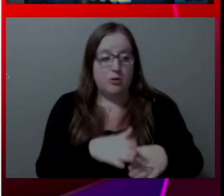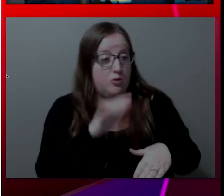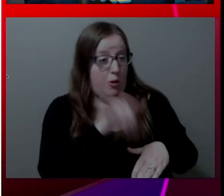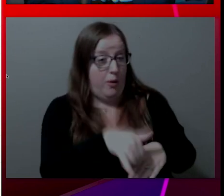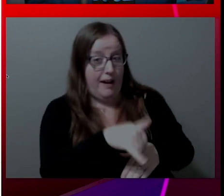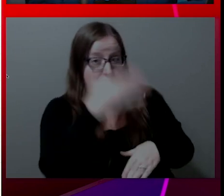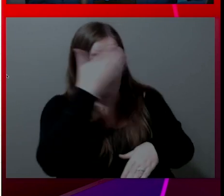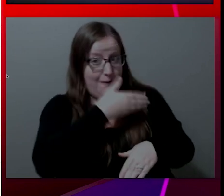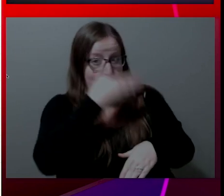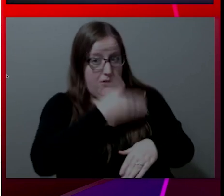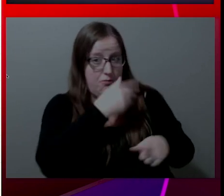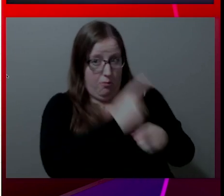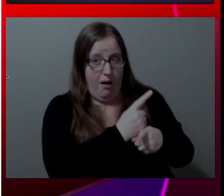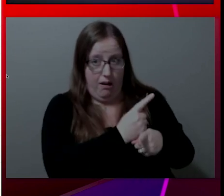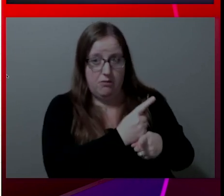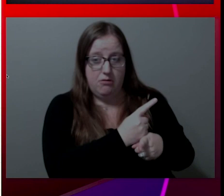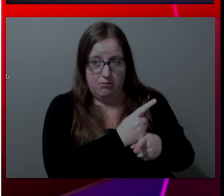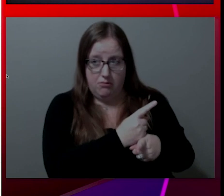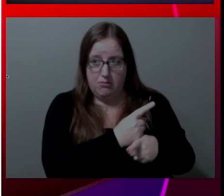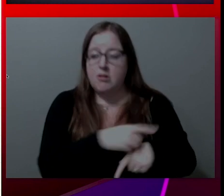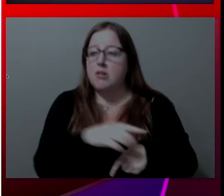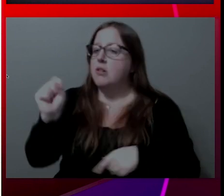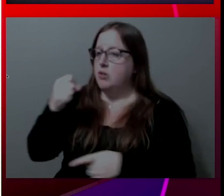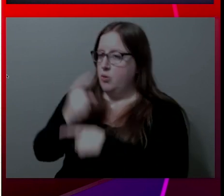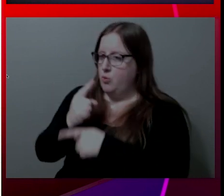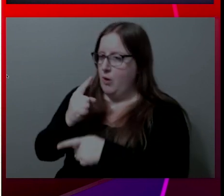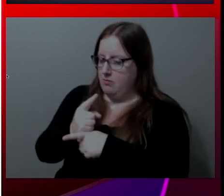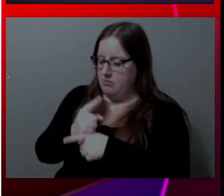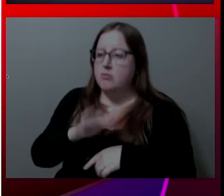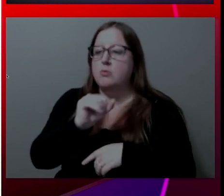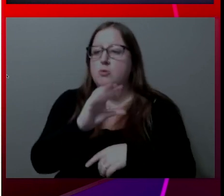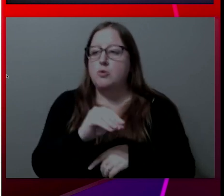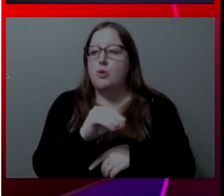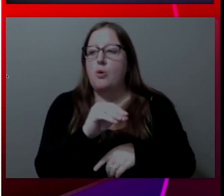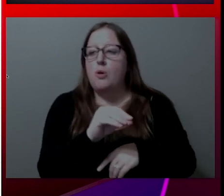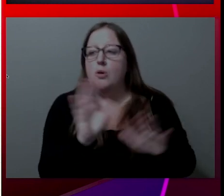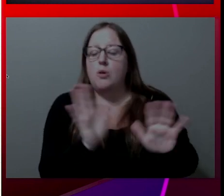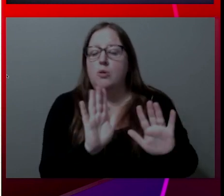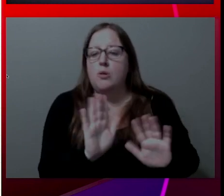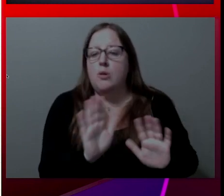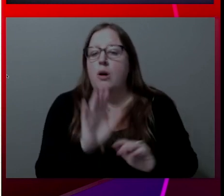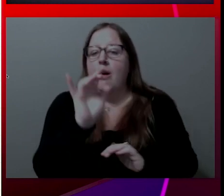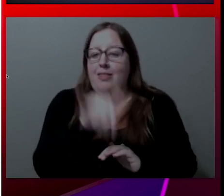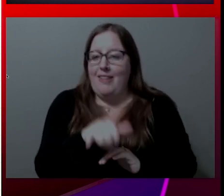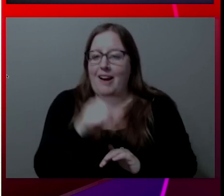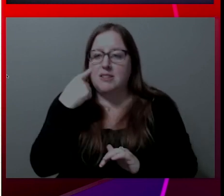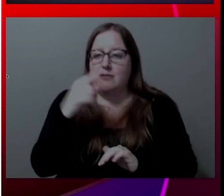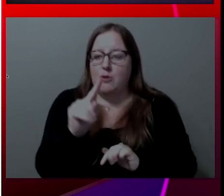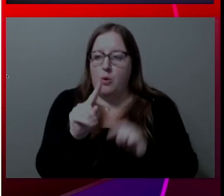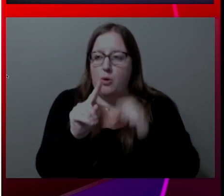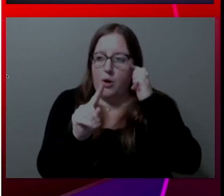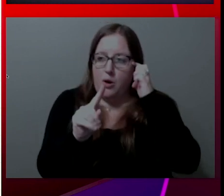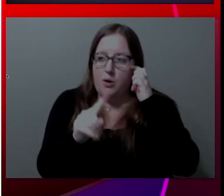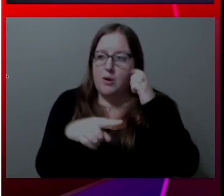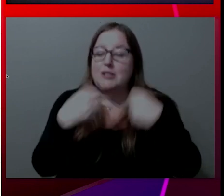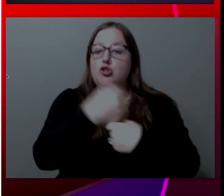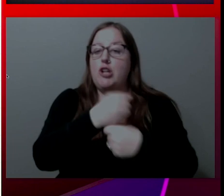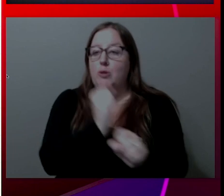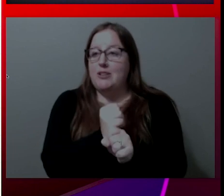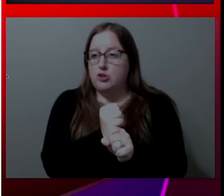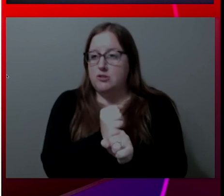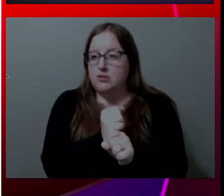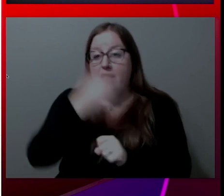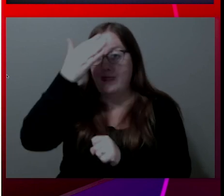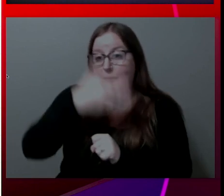end, I'm assuming. It's generating back the HTML for the website. No. So this is just for our generations. The front end